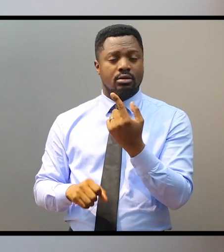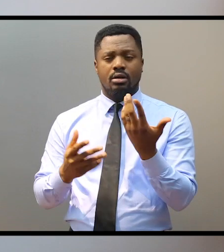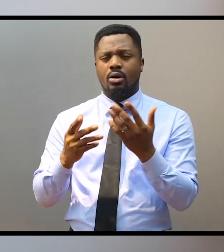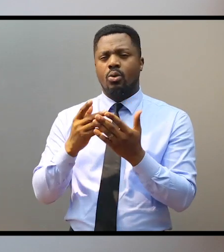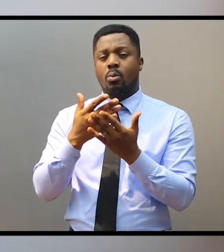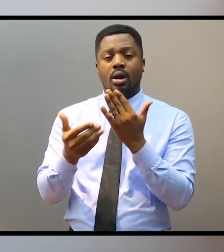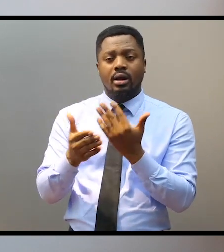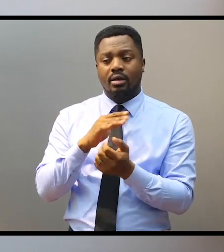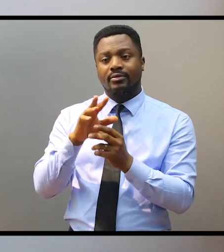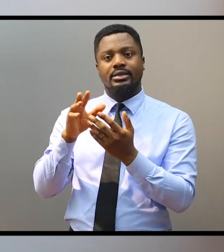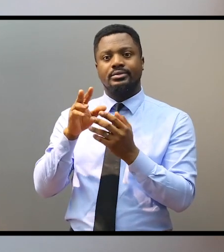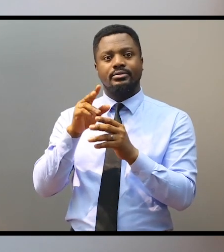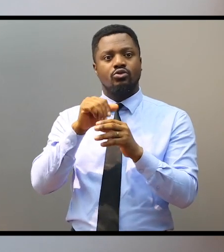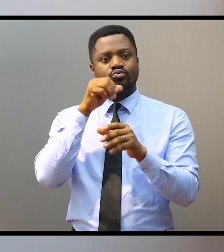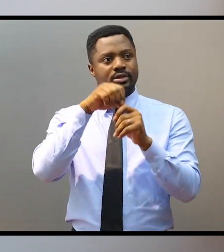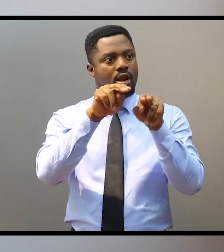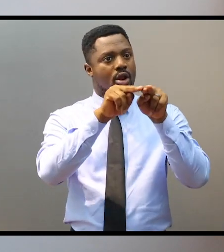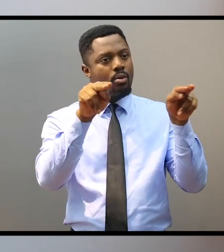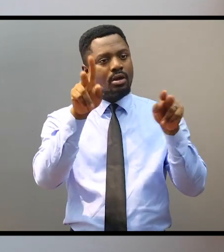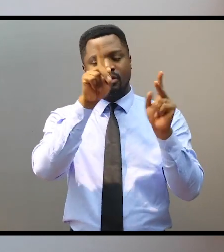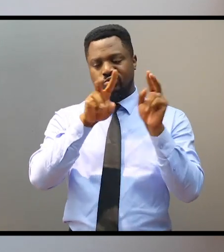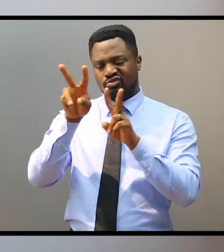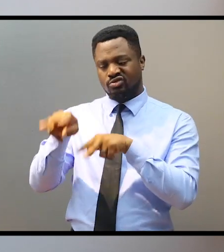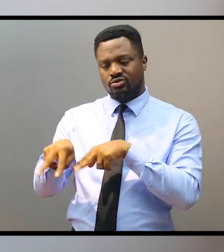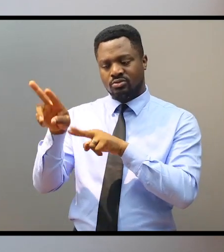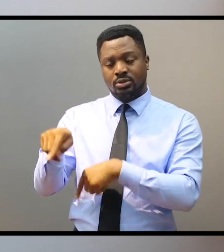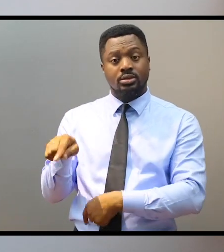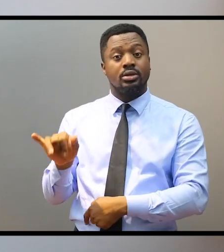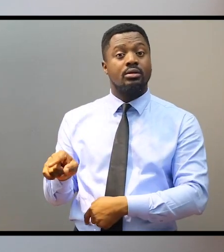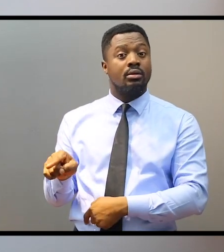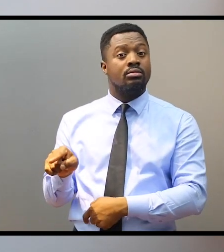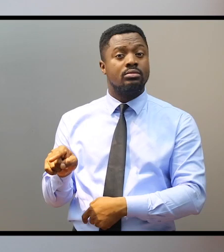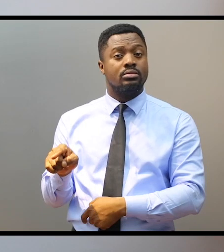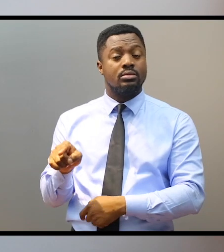negatively or even stigmatized. So you find out that people with